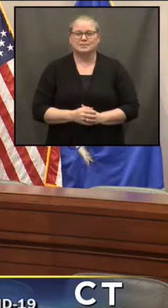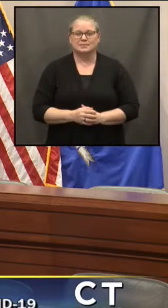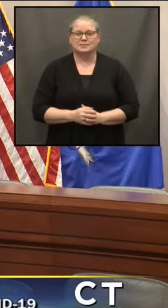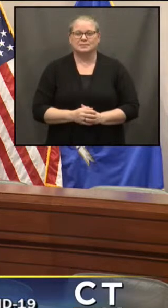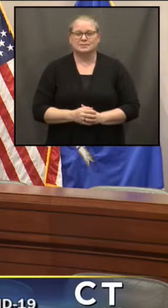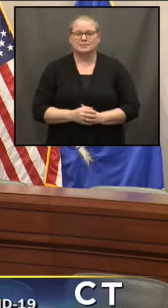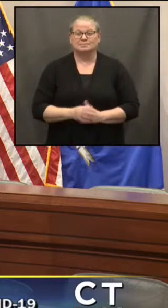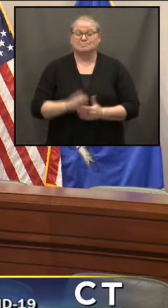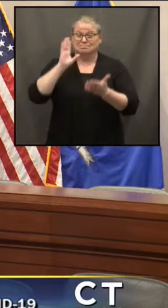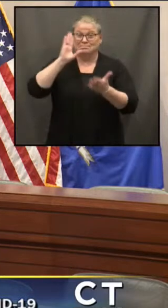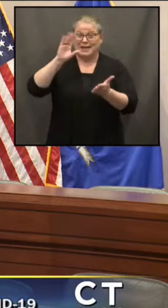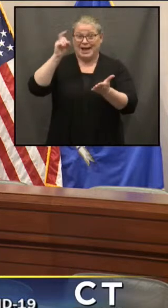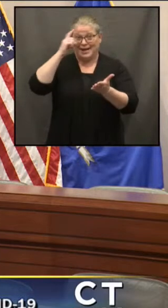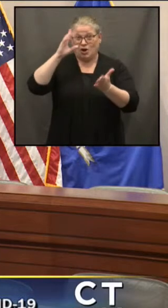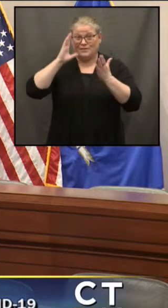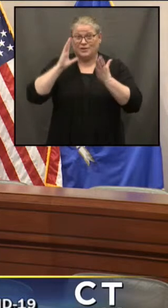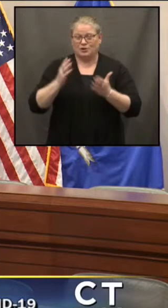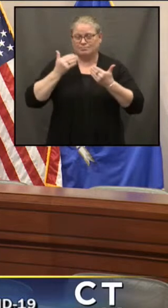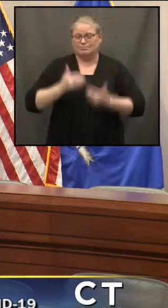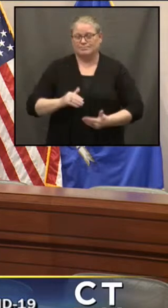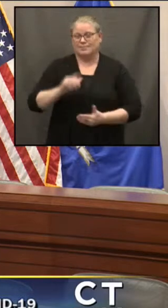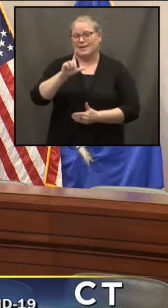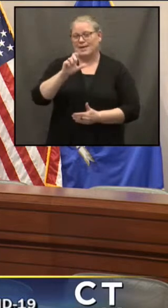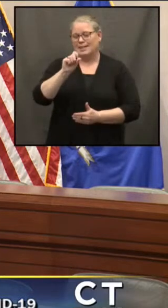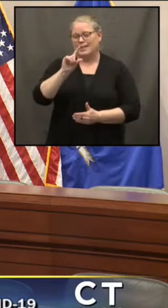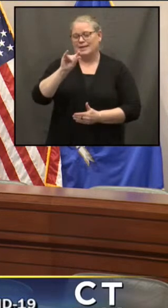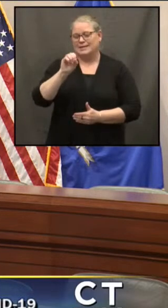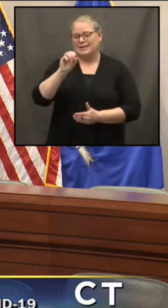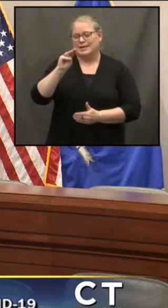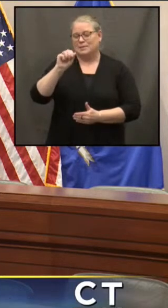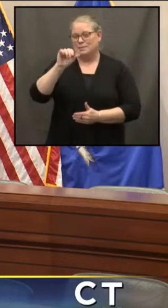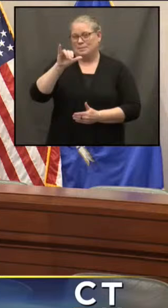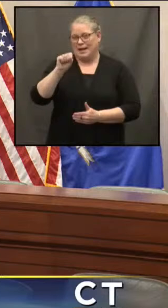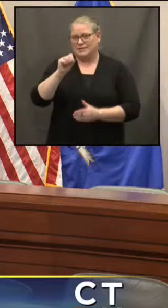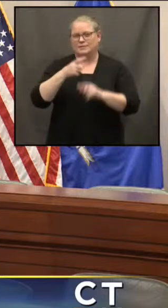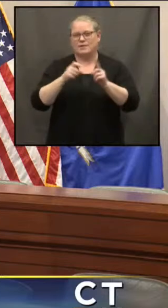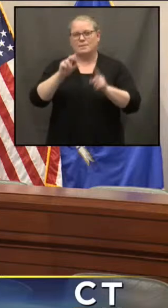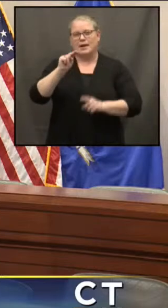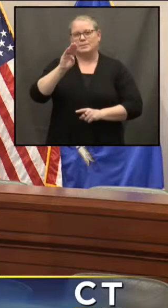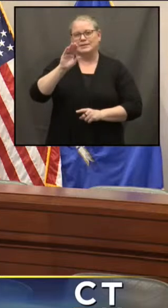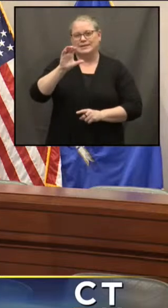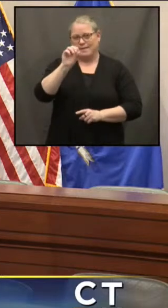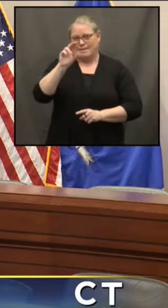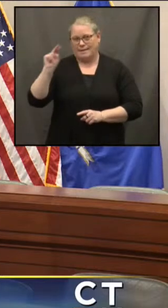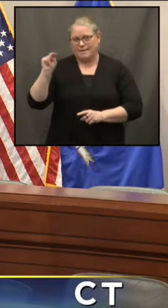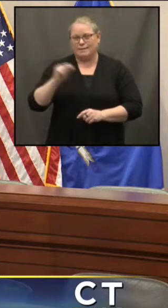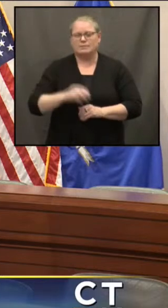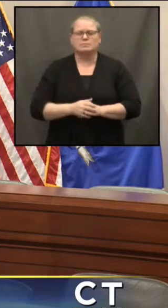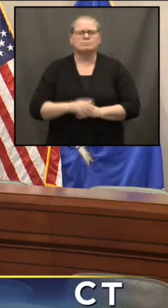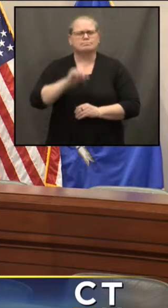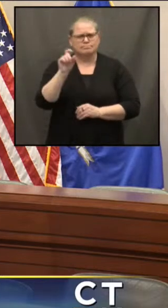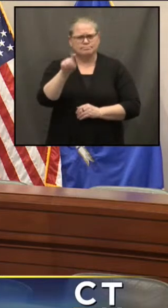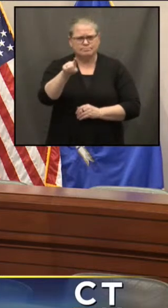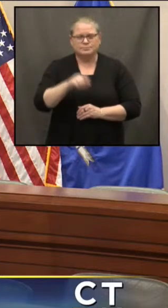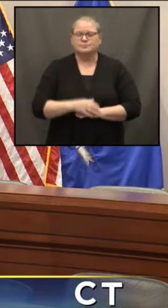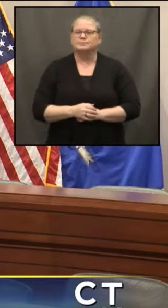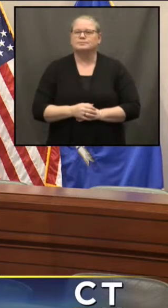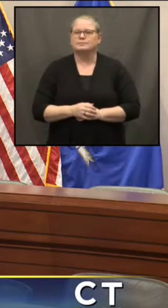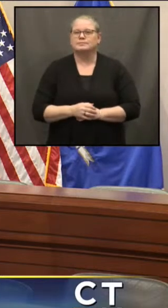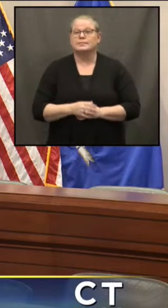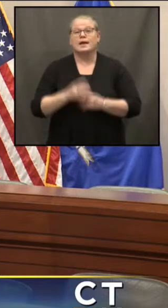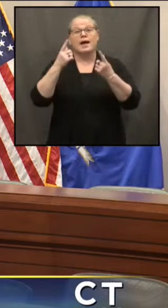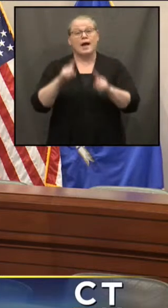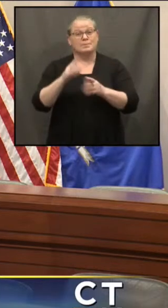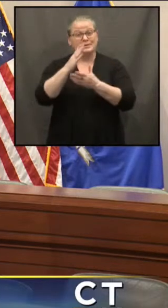Hey, Governor, it's Leslie Mays from NBC Connecticut. I guess my question for you would be, in light of the jurisdictions that we've seen roll back the